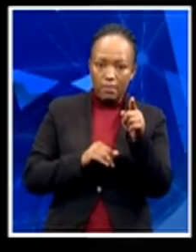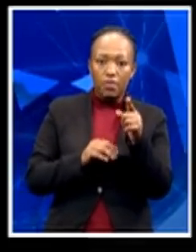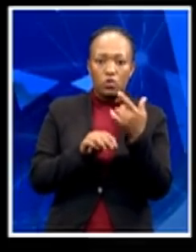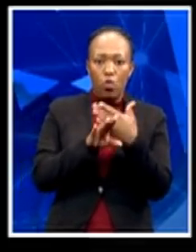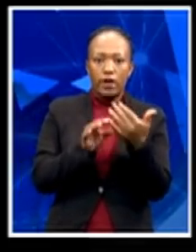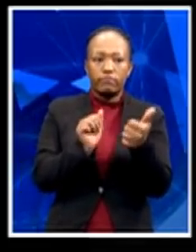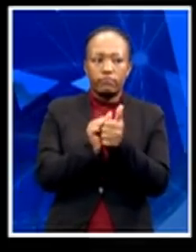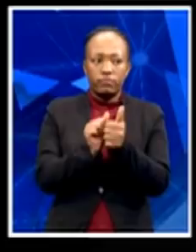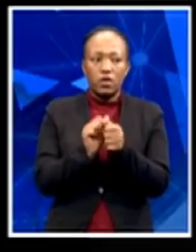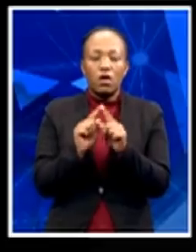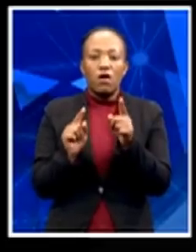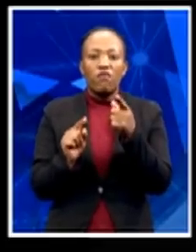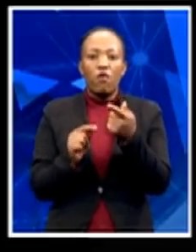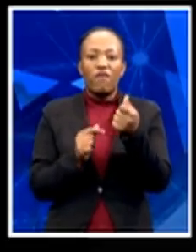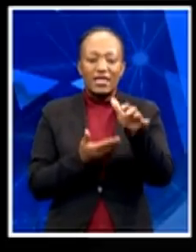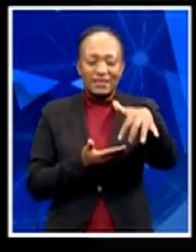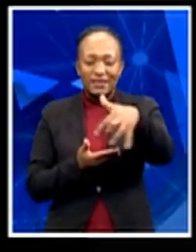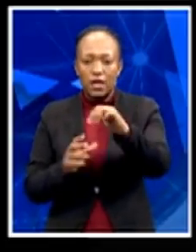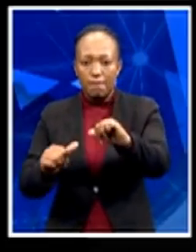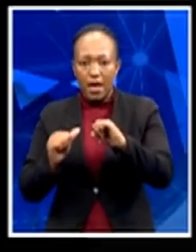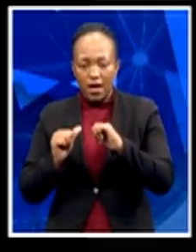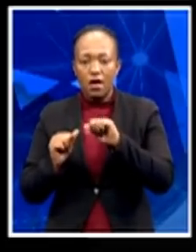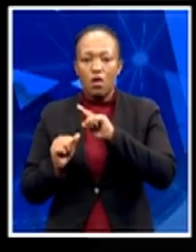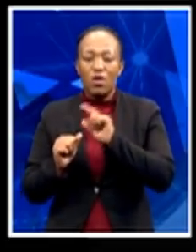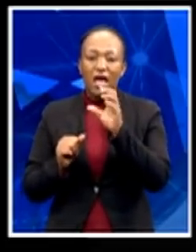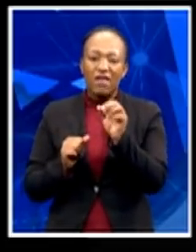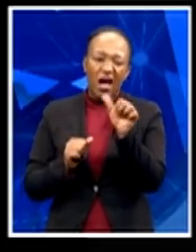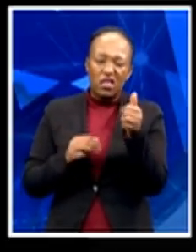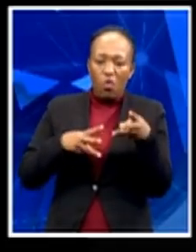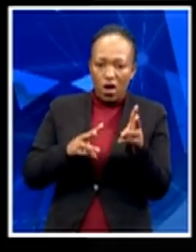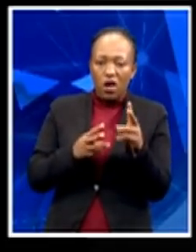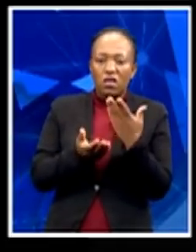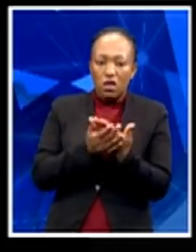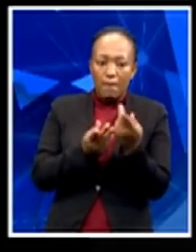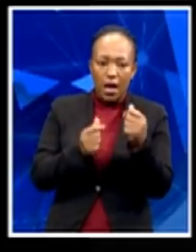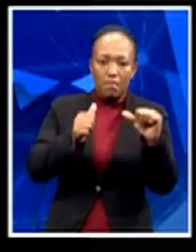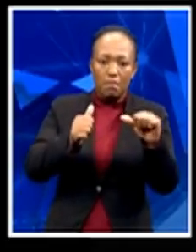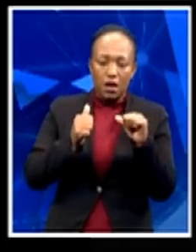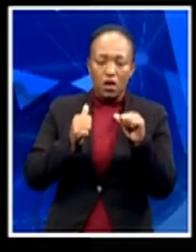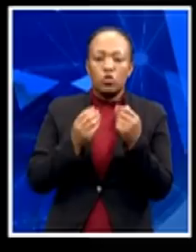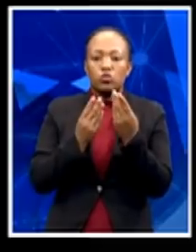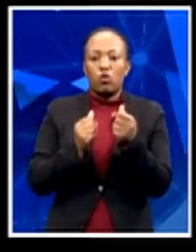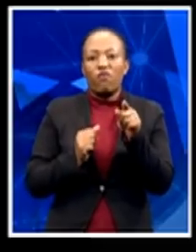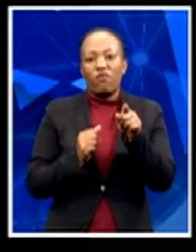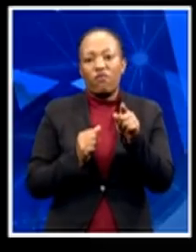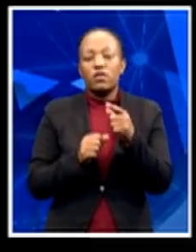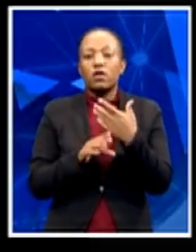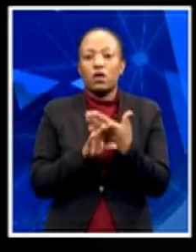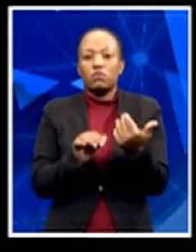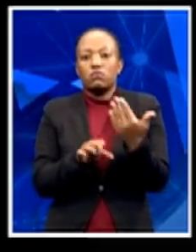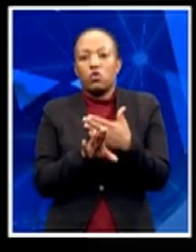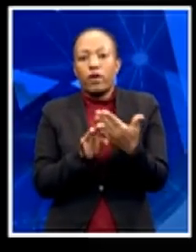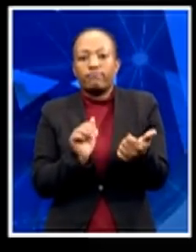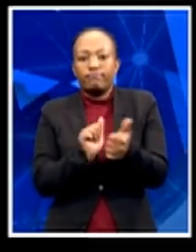they have a necessary machinery as the SIU in terms of how to handle that, so they can work with us in this process. It is therefore